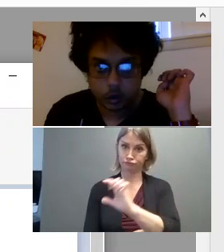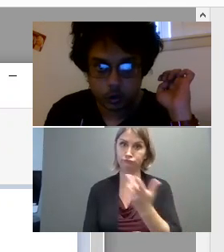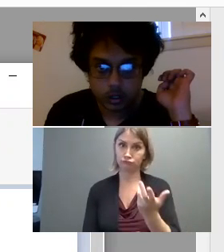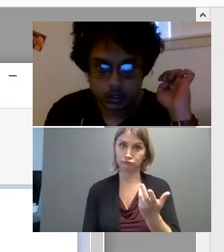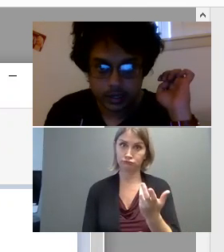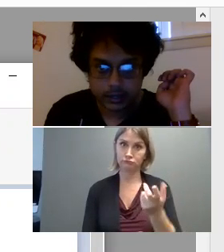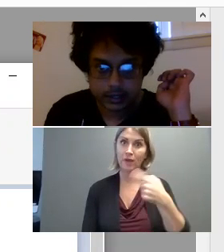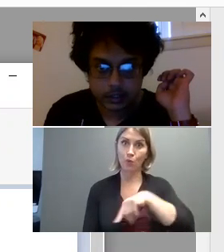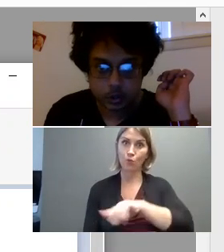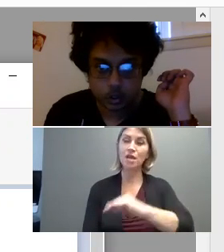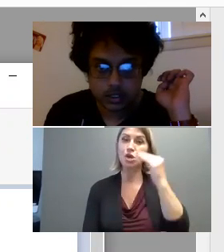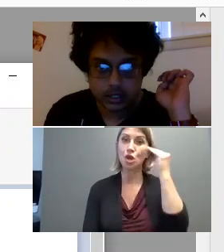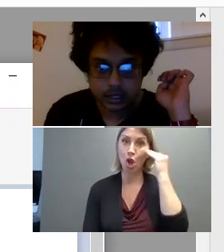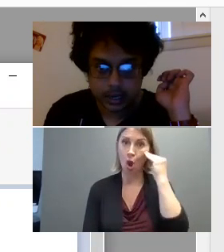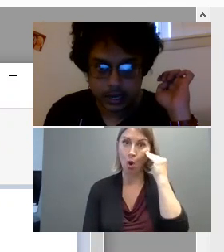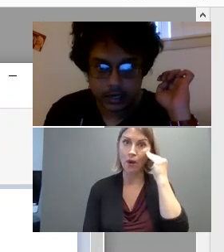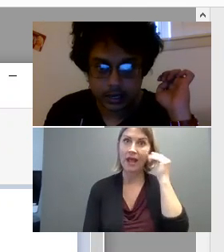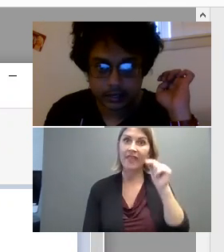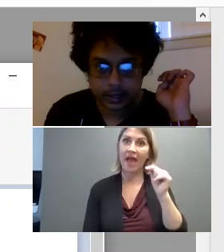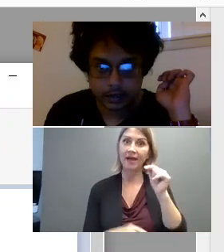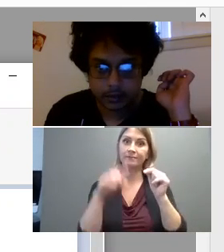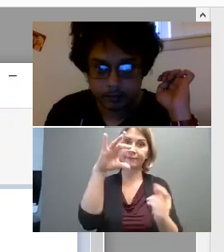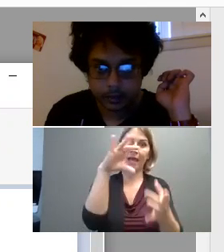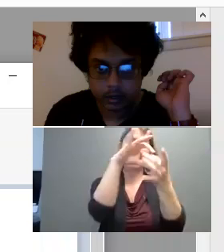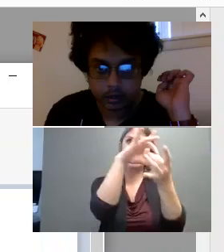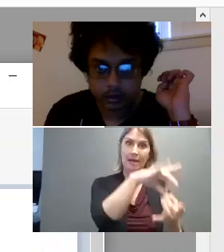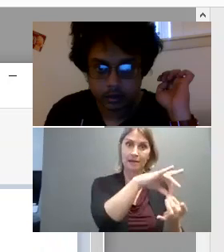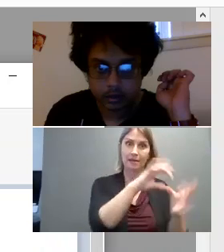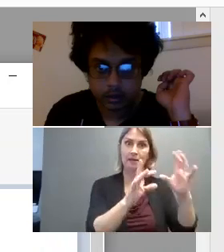and we know that these nodes are connected